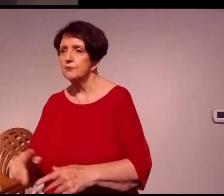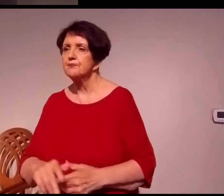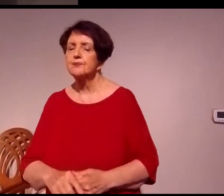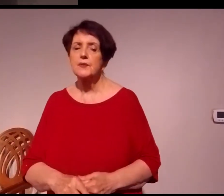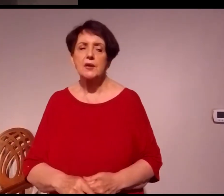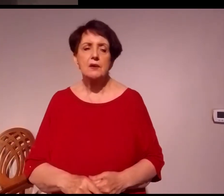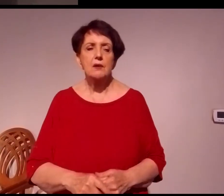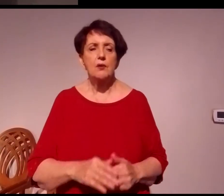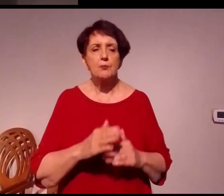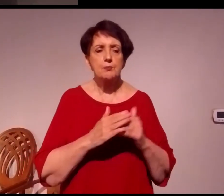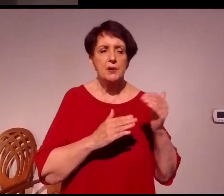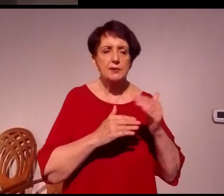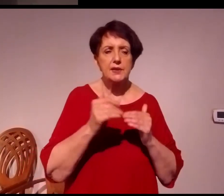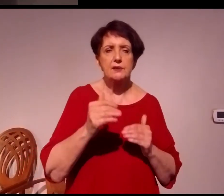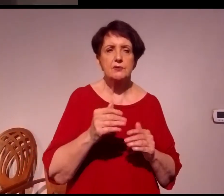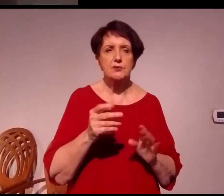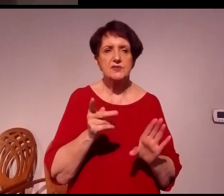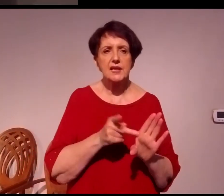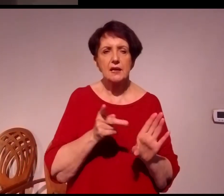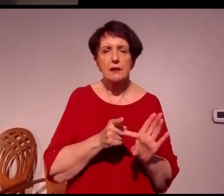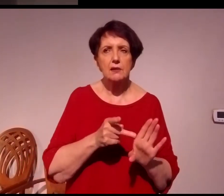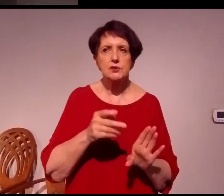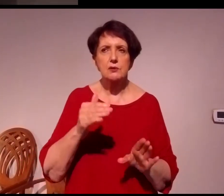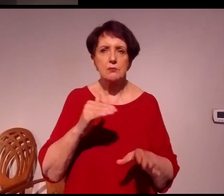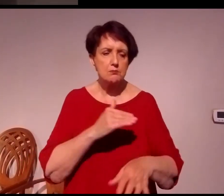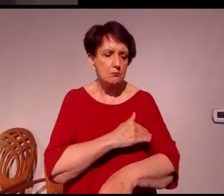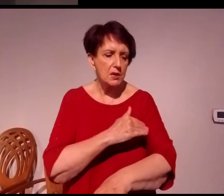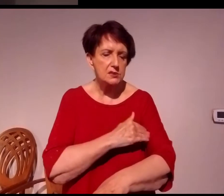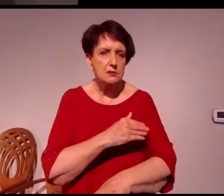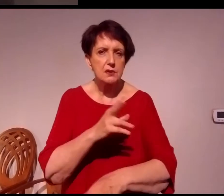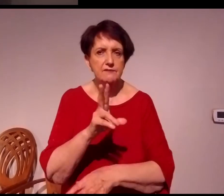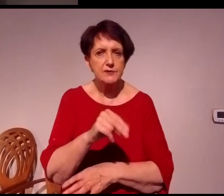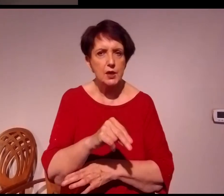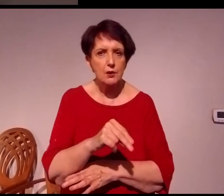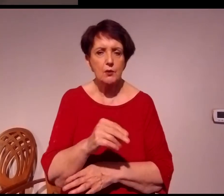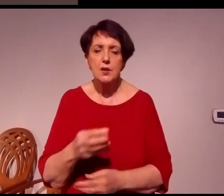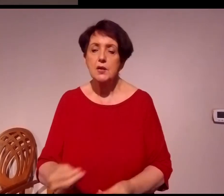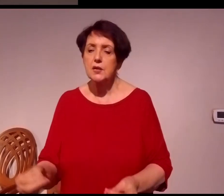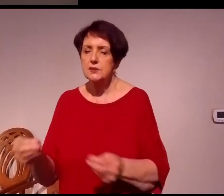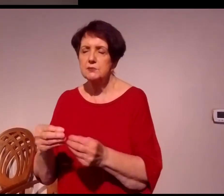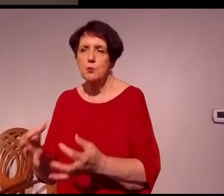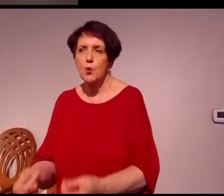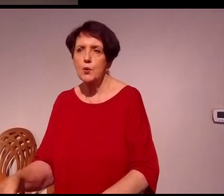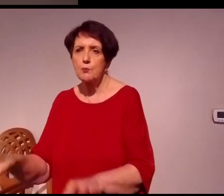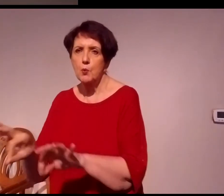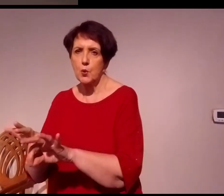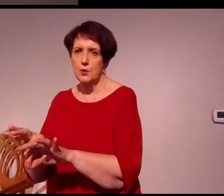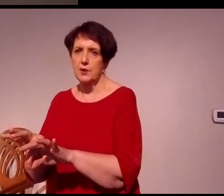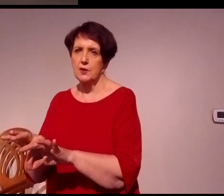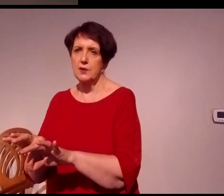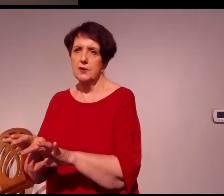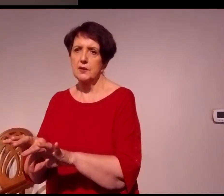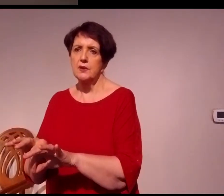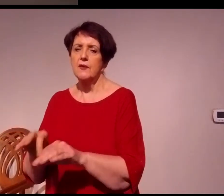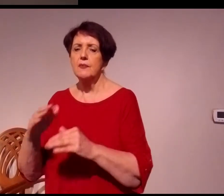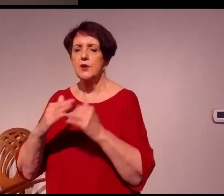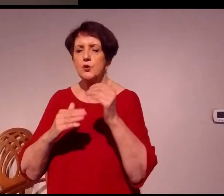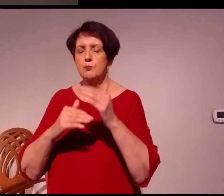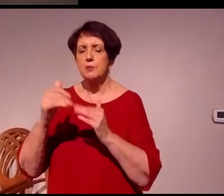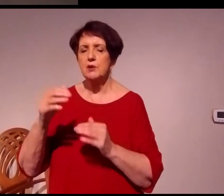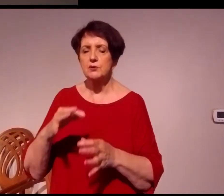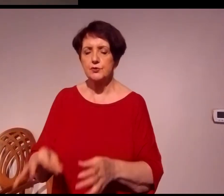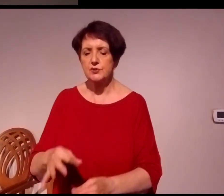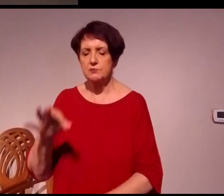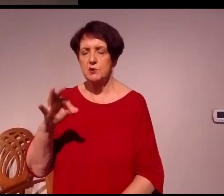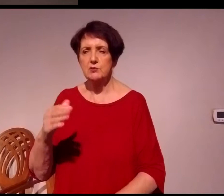building our psychological muscle of no, it's more importantly, or at least as important, that we build our